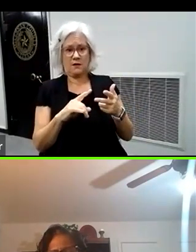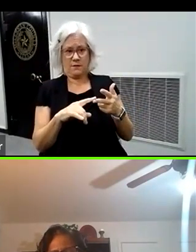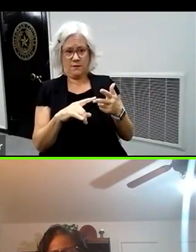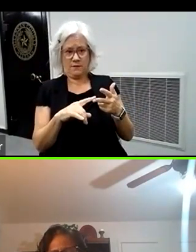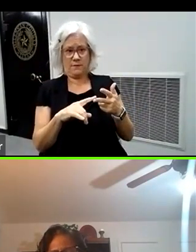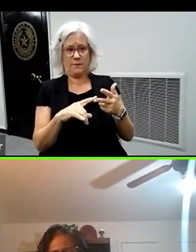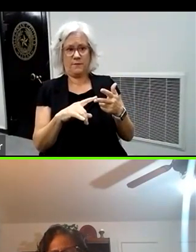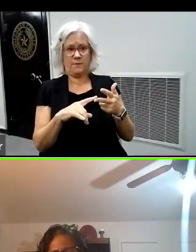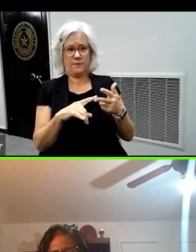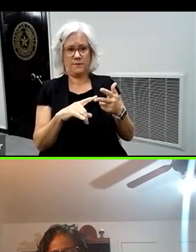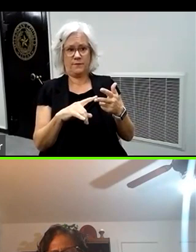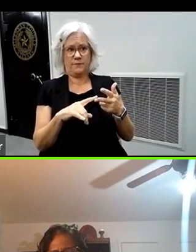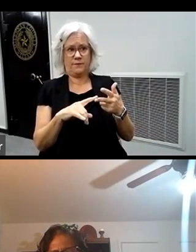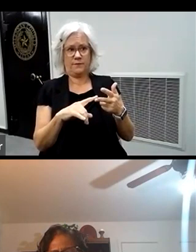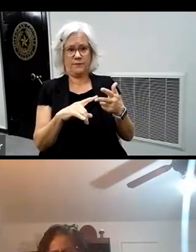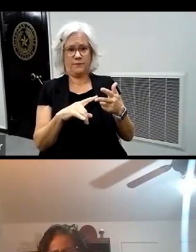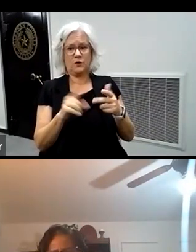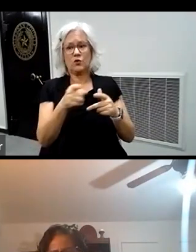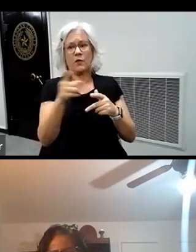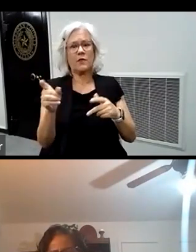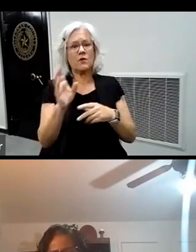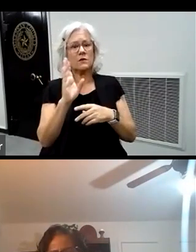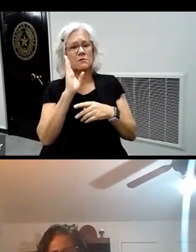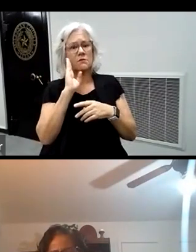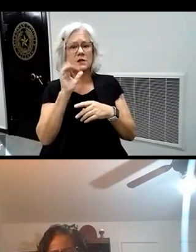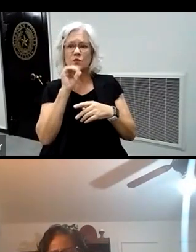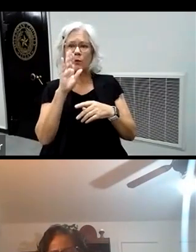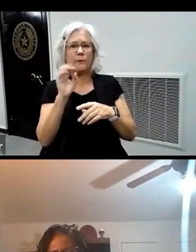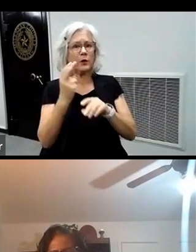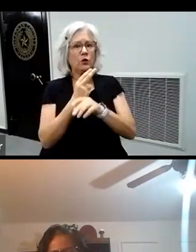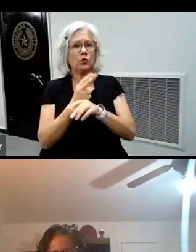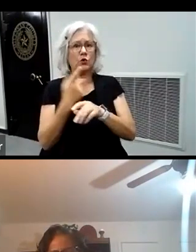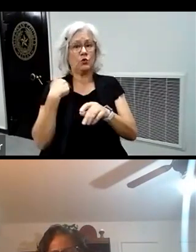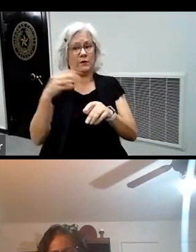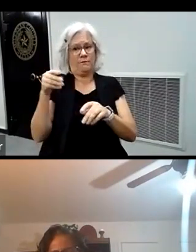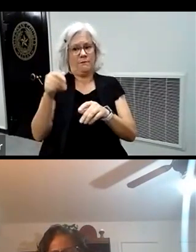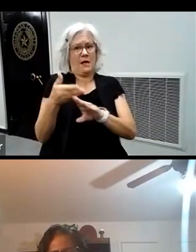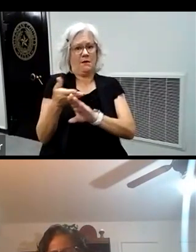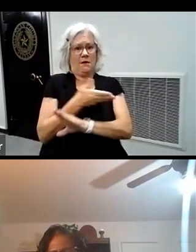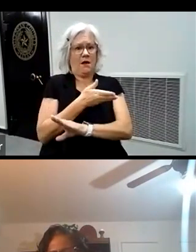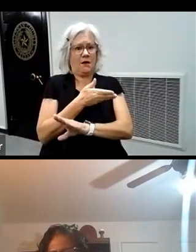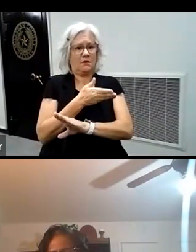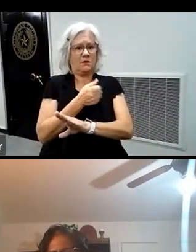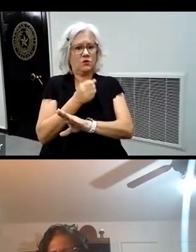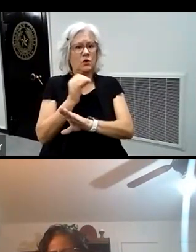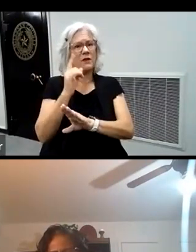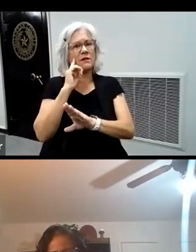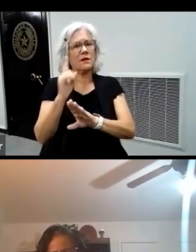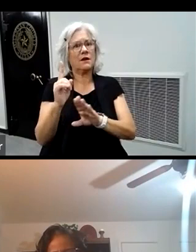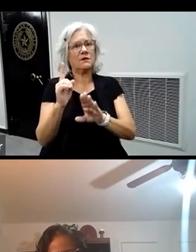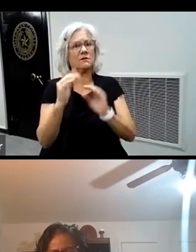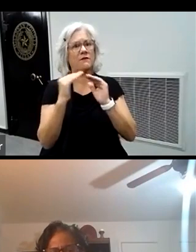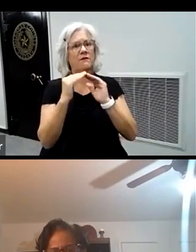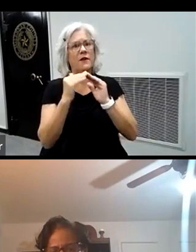those beds won't be used. The city was paying in advance for them. So we think the fair thing is to terminate this